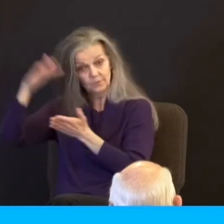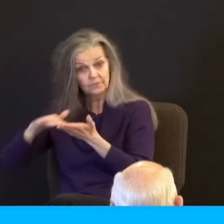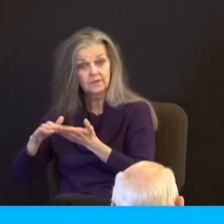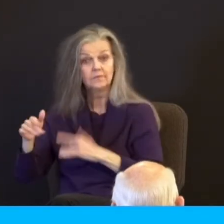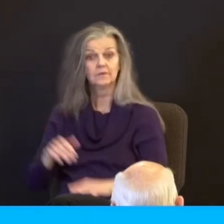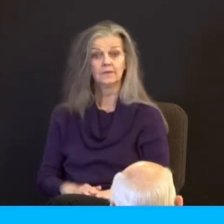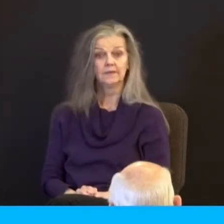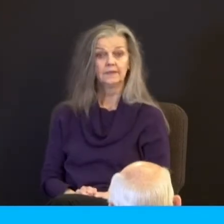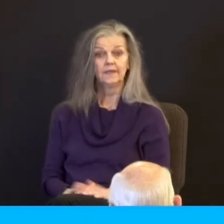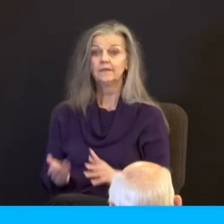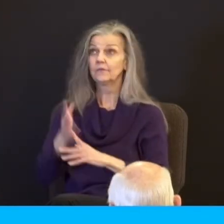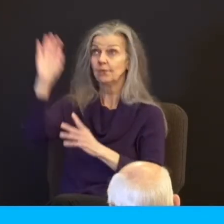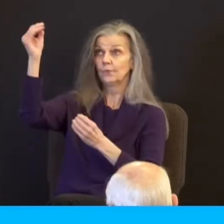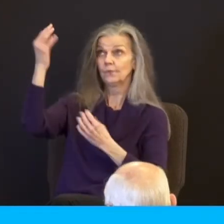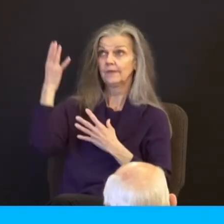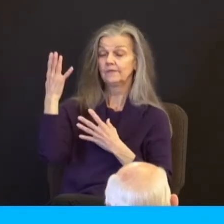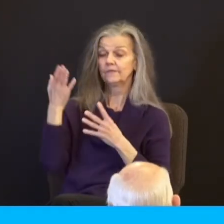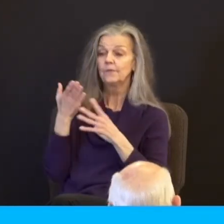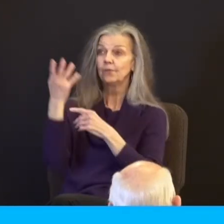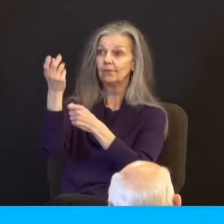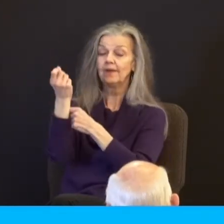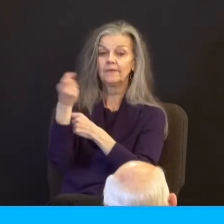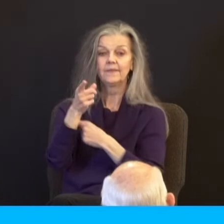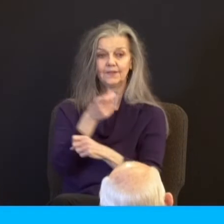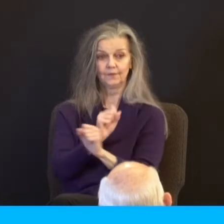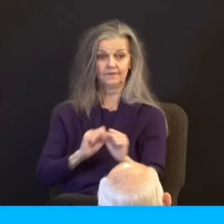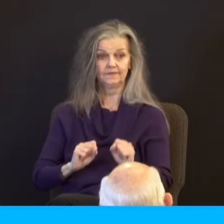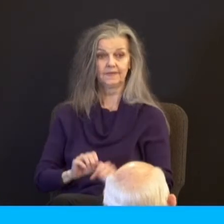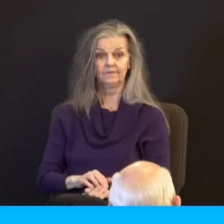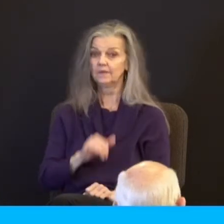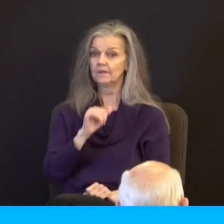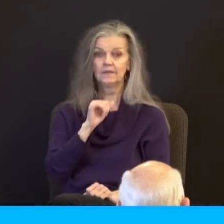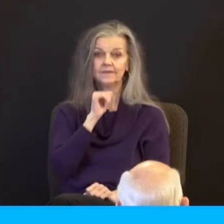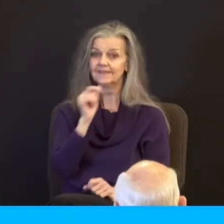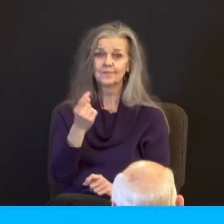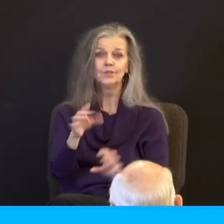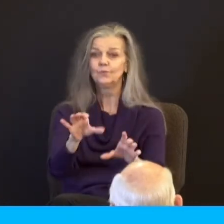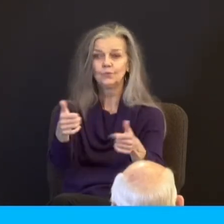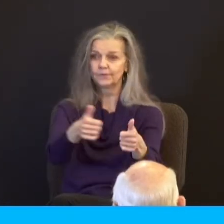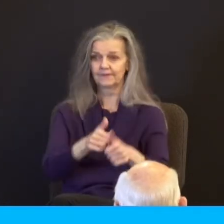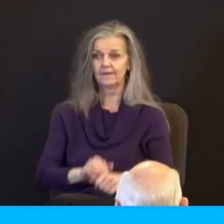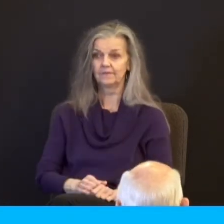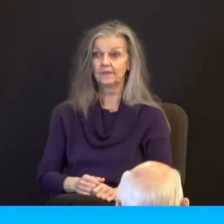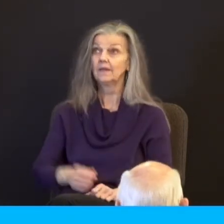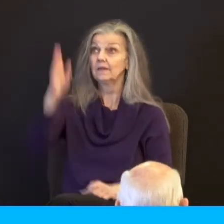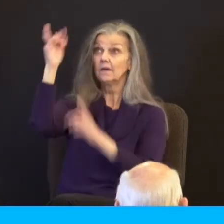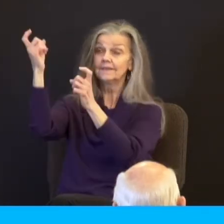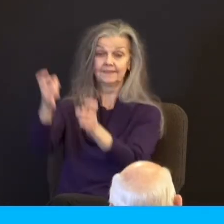grace you've been saved, through faith. That not of yourselves. It's a gift of God. Not